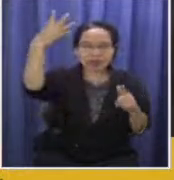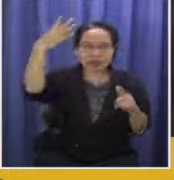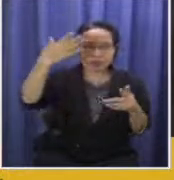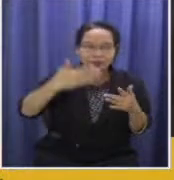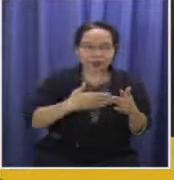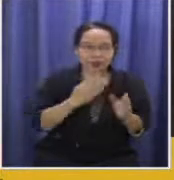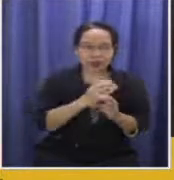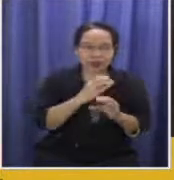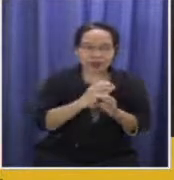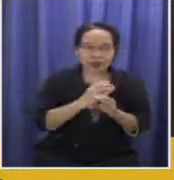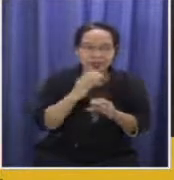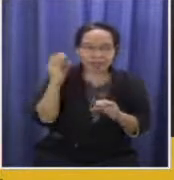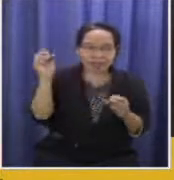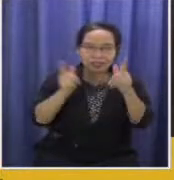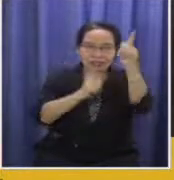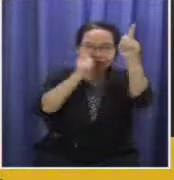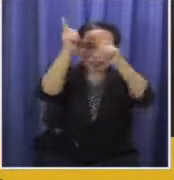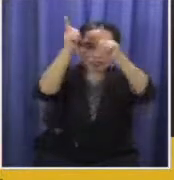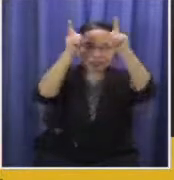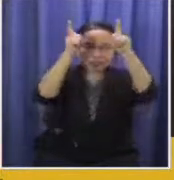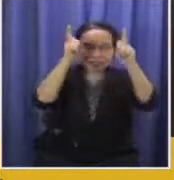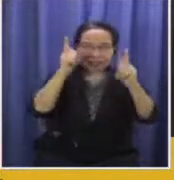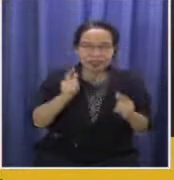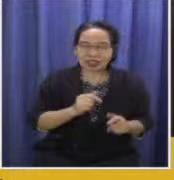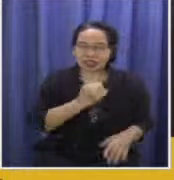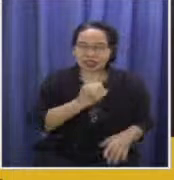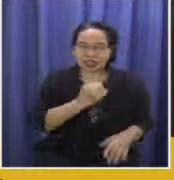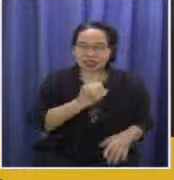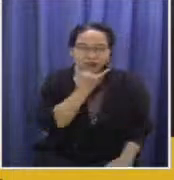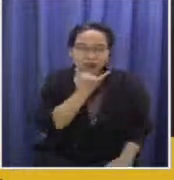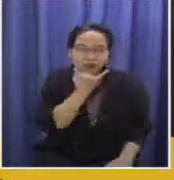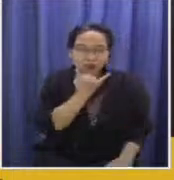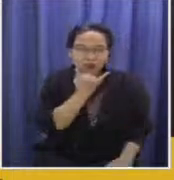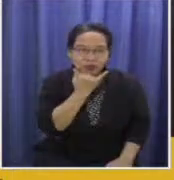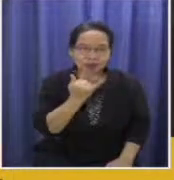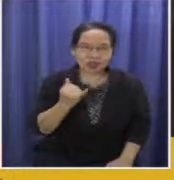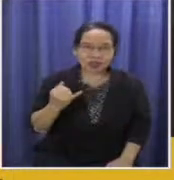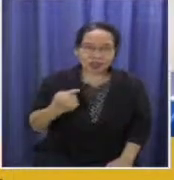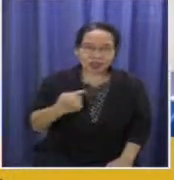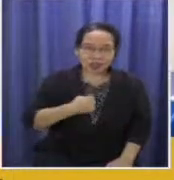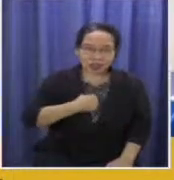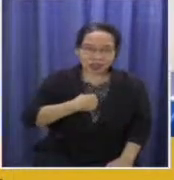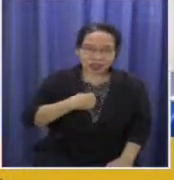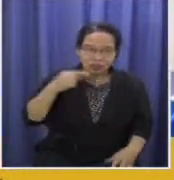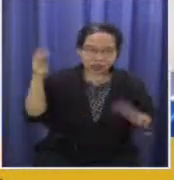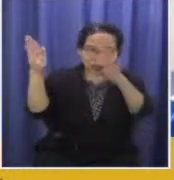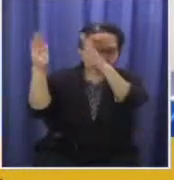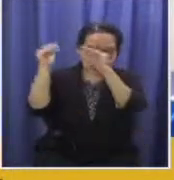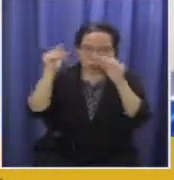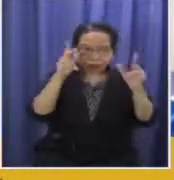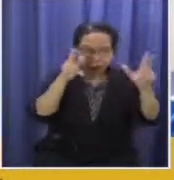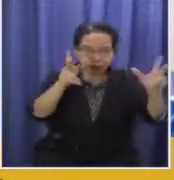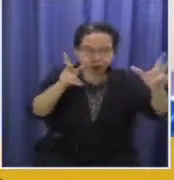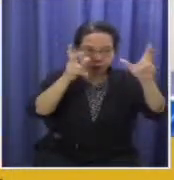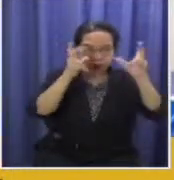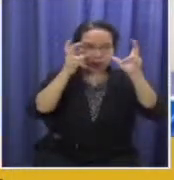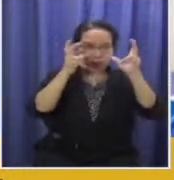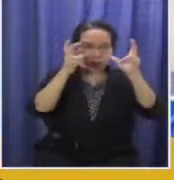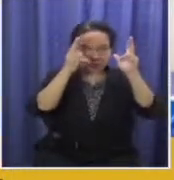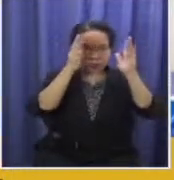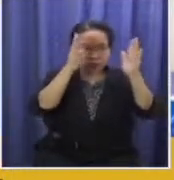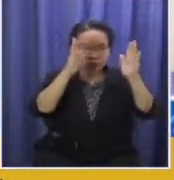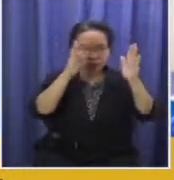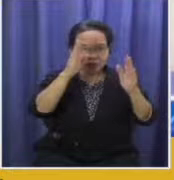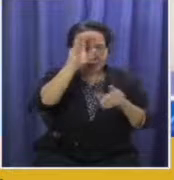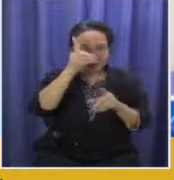before creating the stars, which is wrong. I hope you are paying attention to me, Brother Mohan.